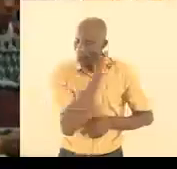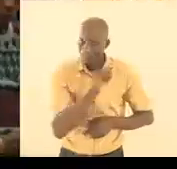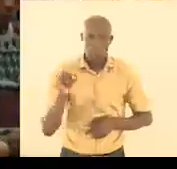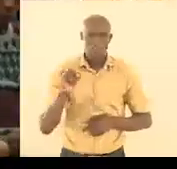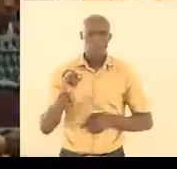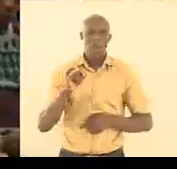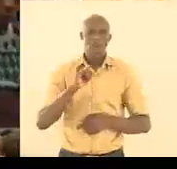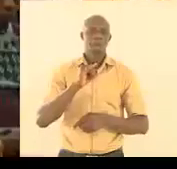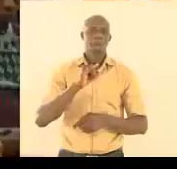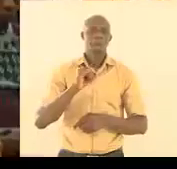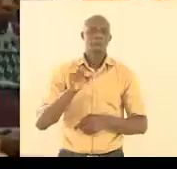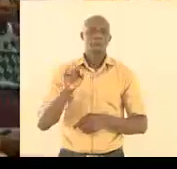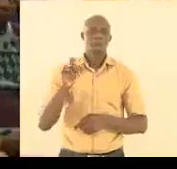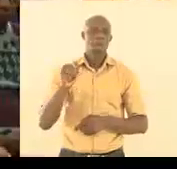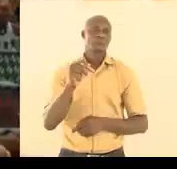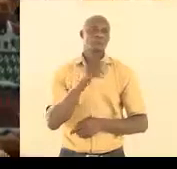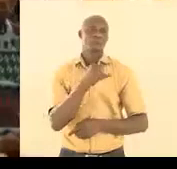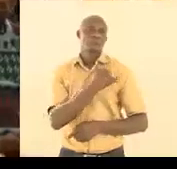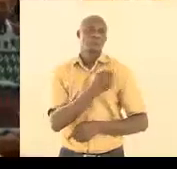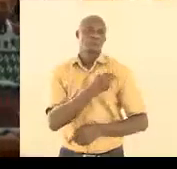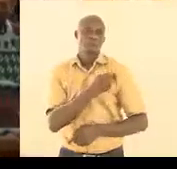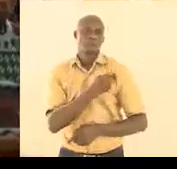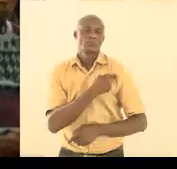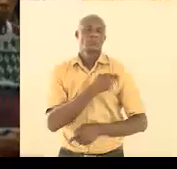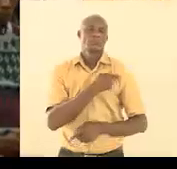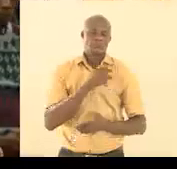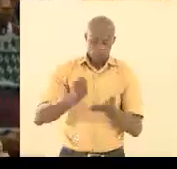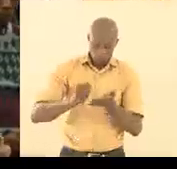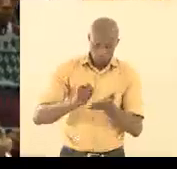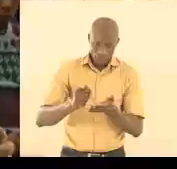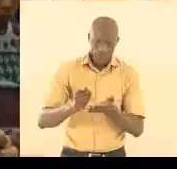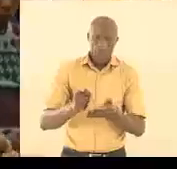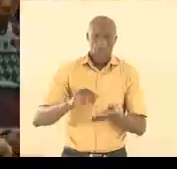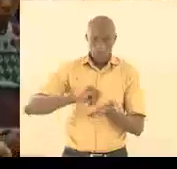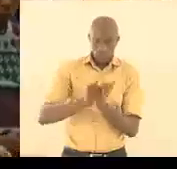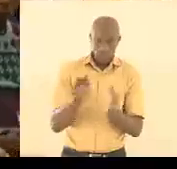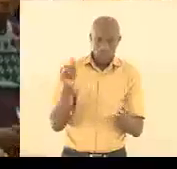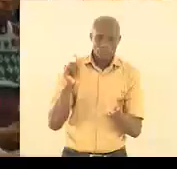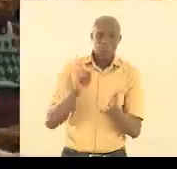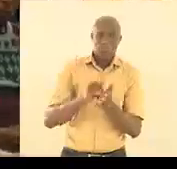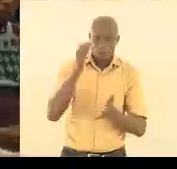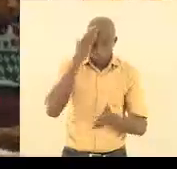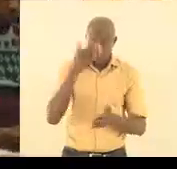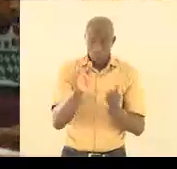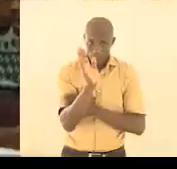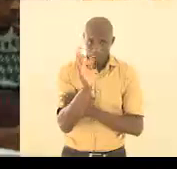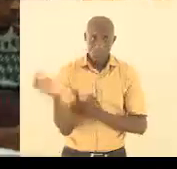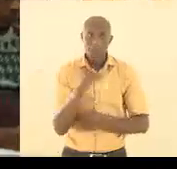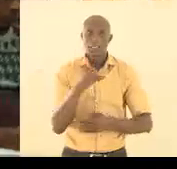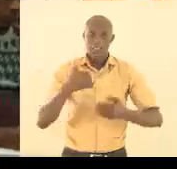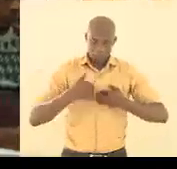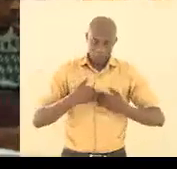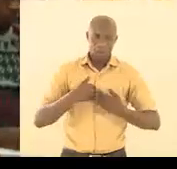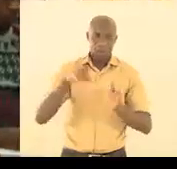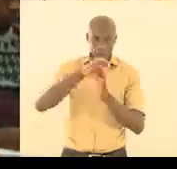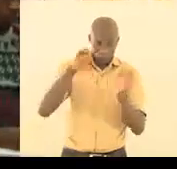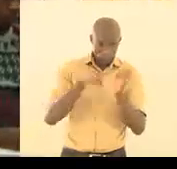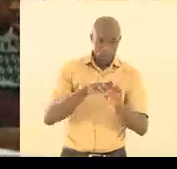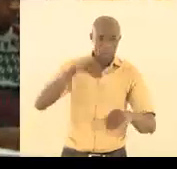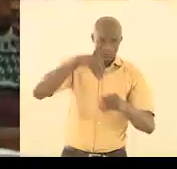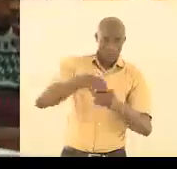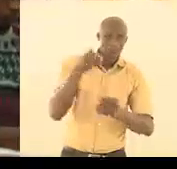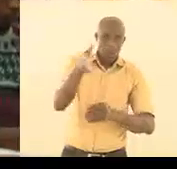St. John also writes that for those who really know God, that they already have the commandment in their